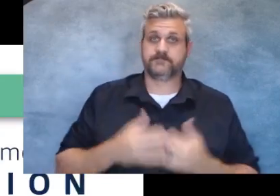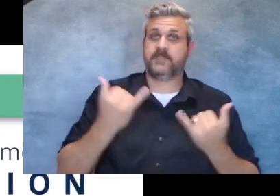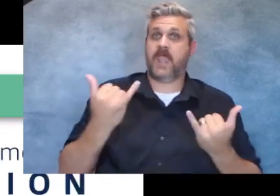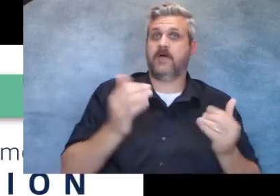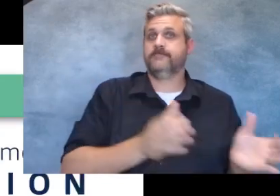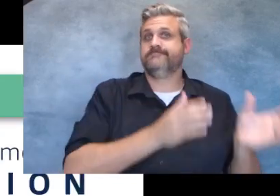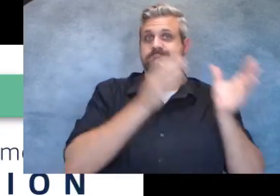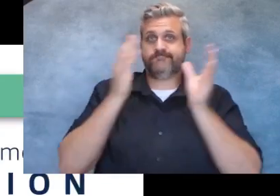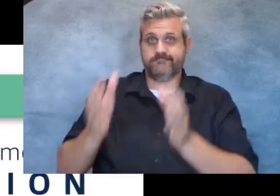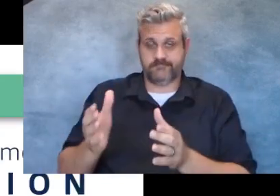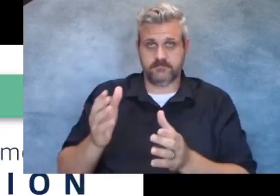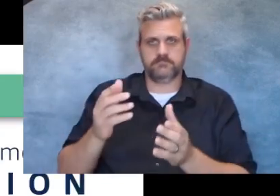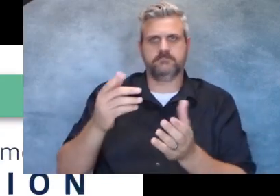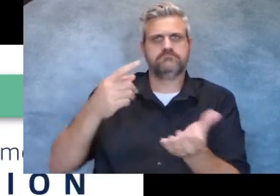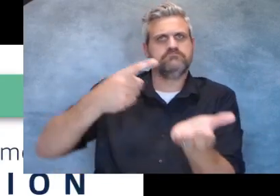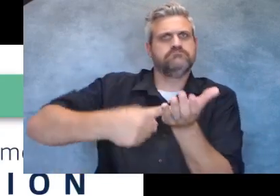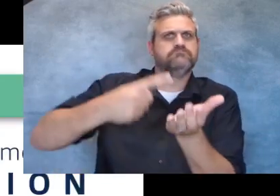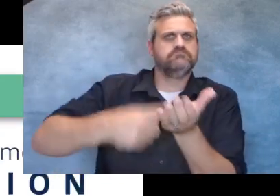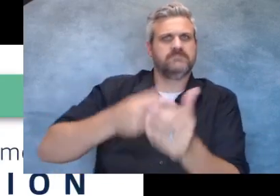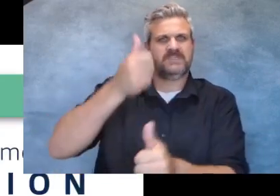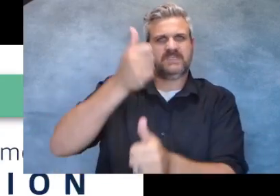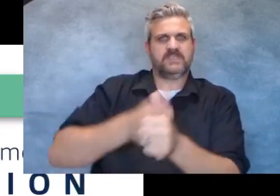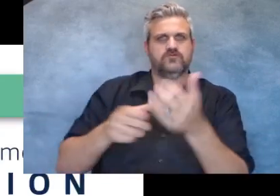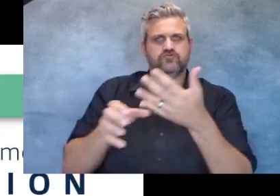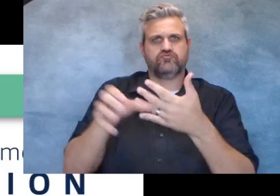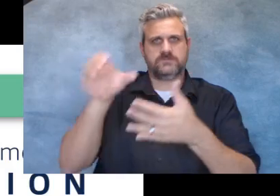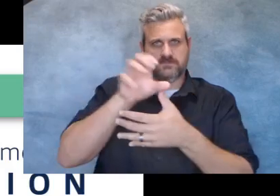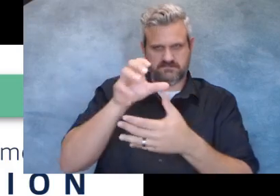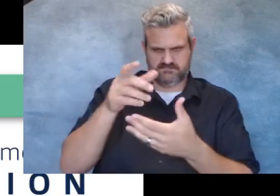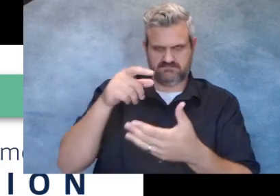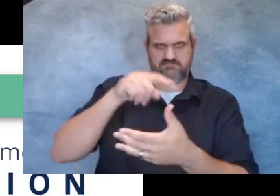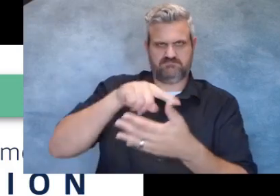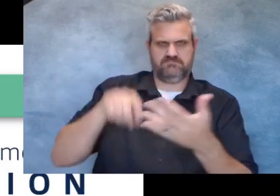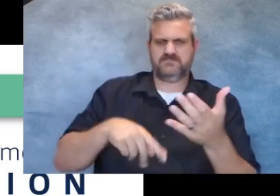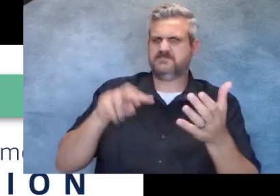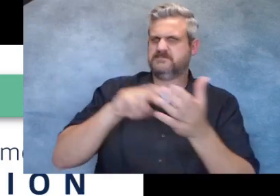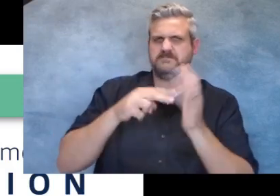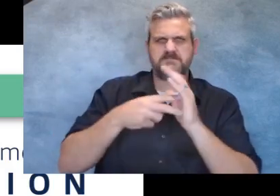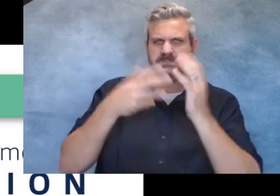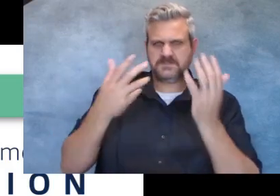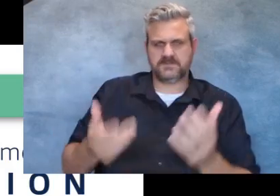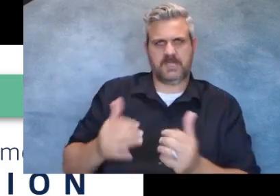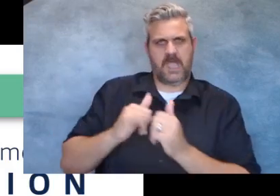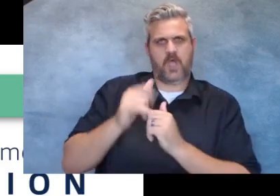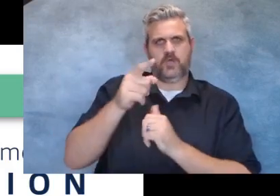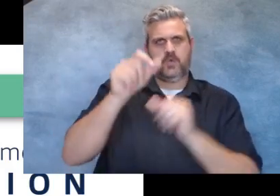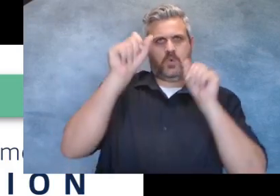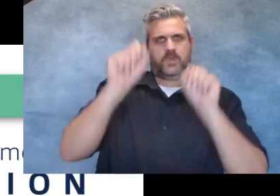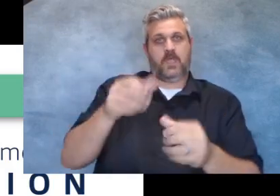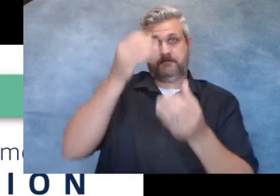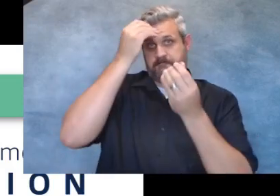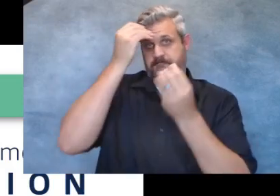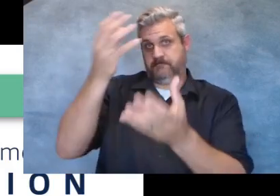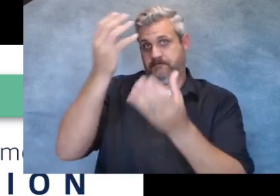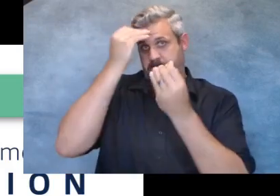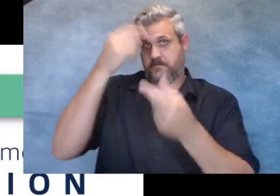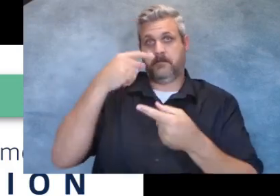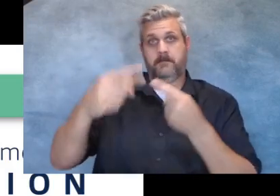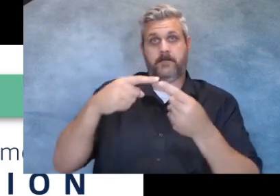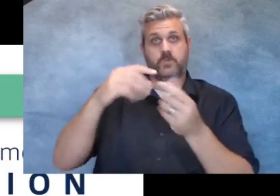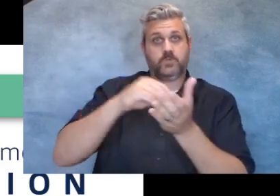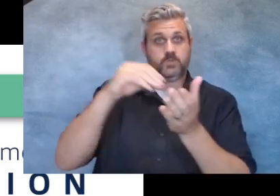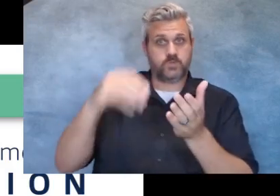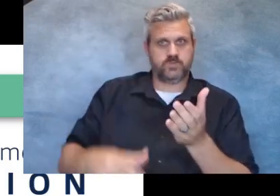Now we'll review what each criteria included in the guidelines means and how you can contribute information about your